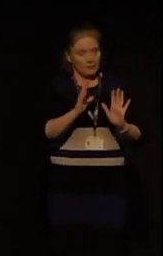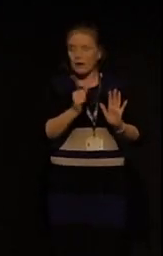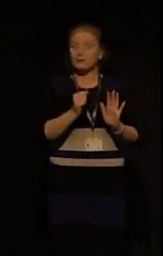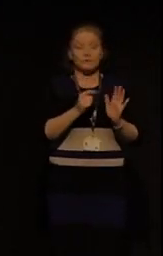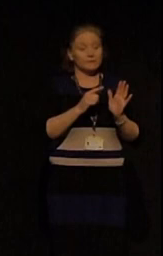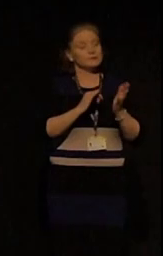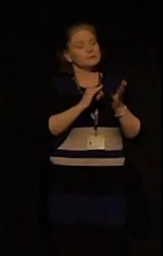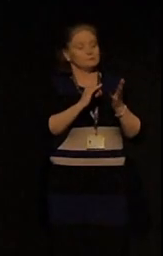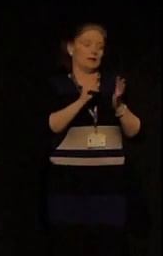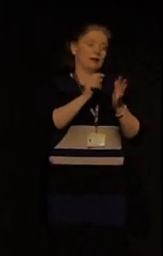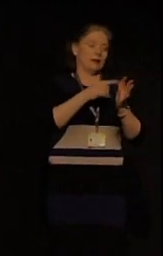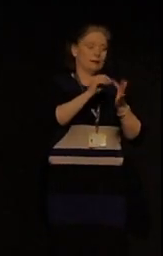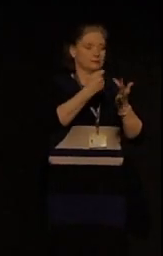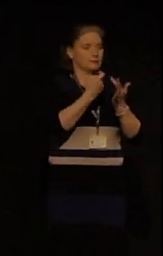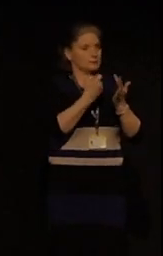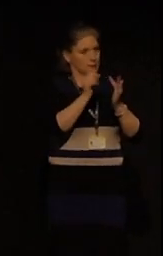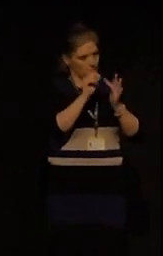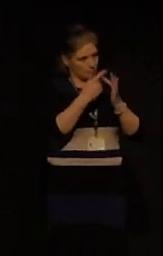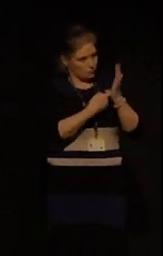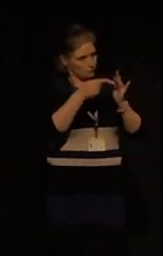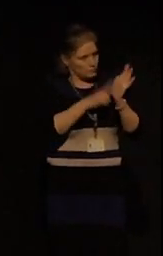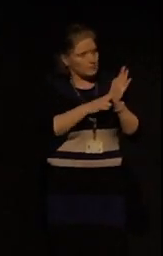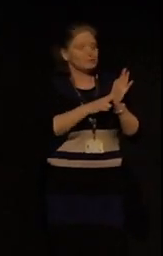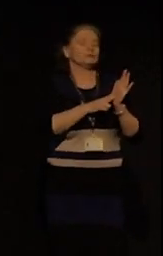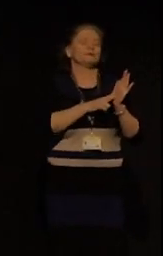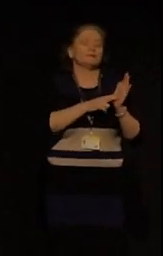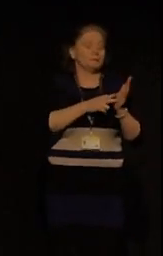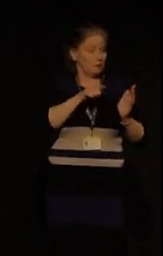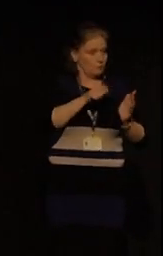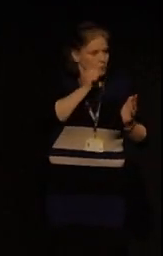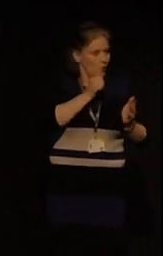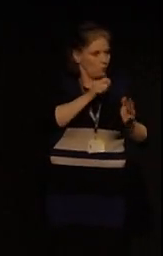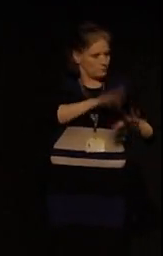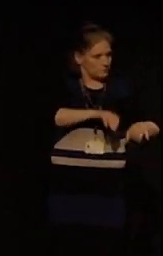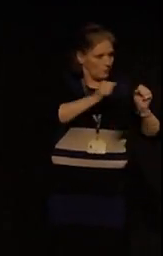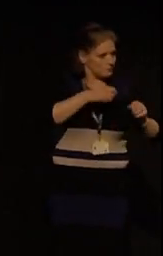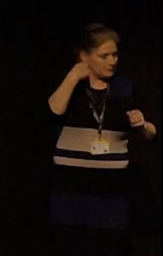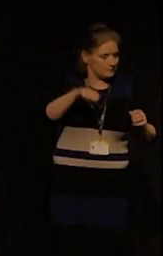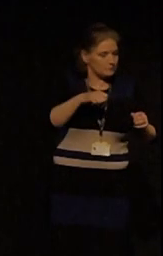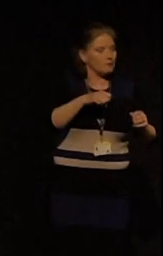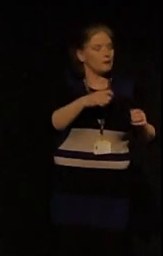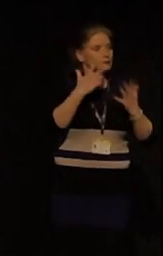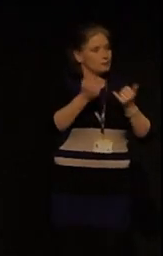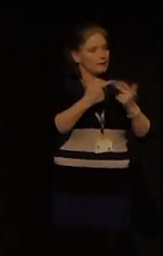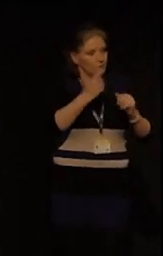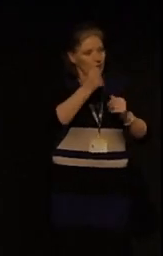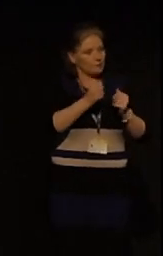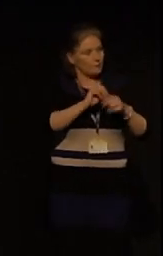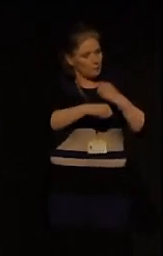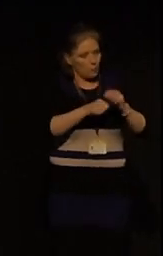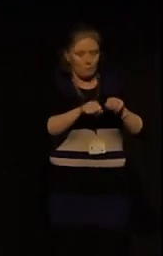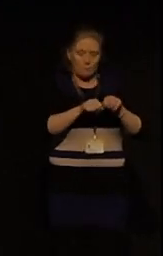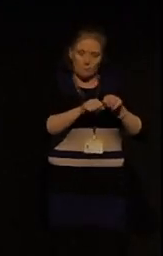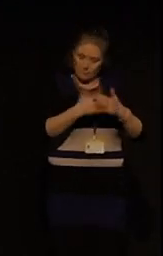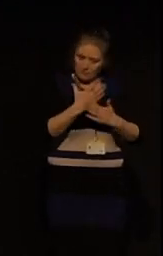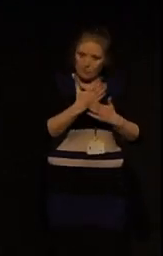salicylate, aspirin, a dose that we know will induce tinnitus. We want to see if it induces hyperacusis. We give